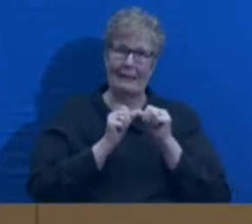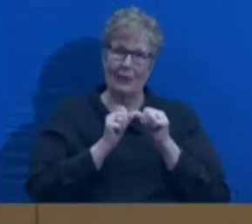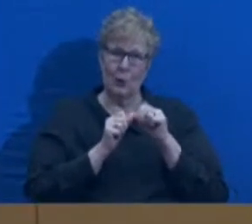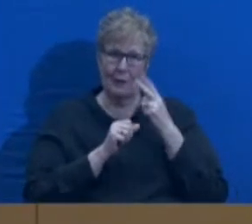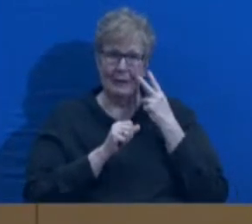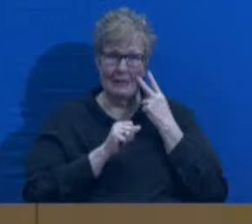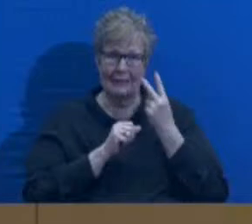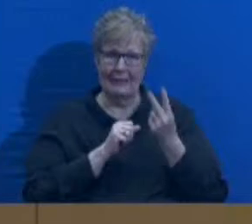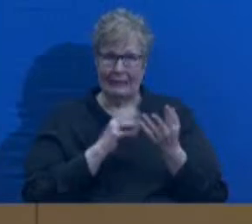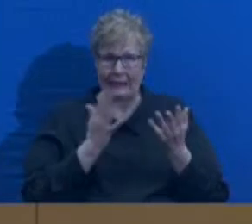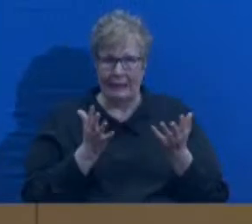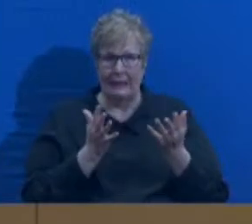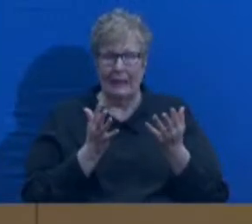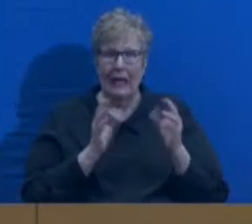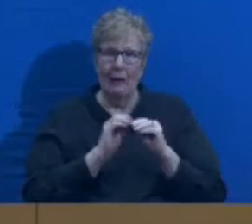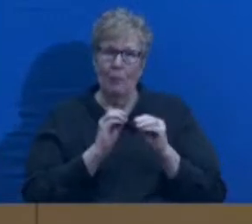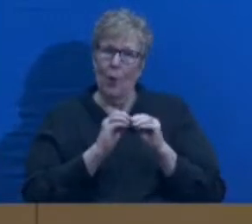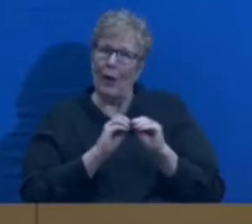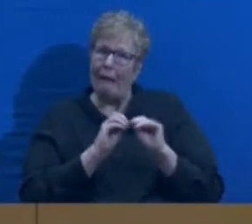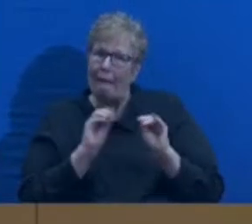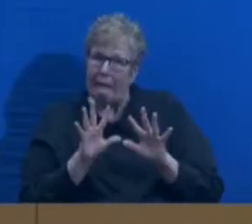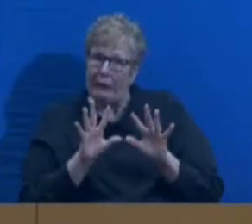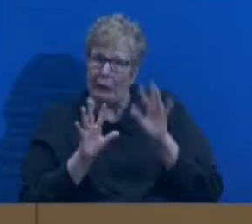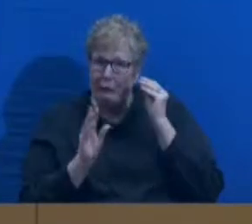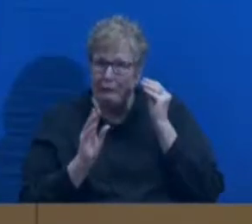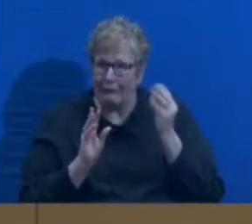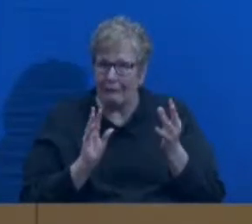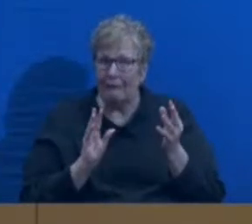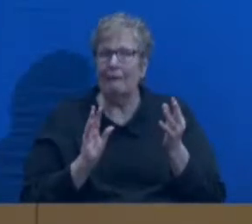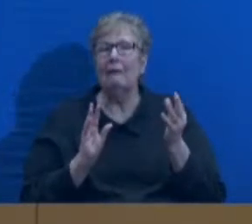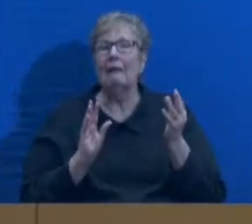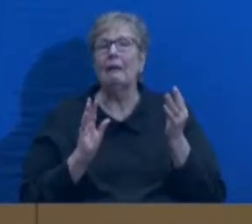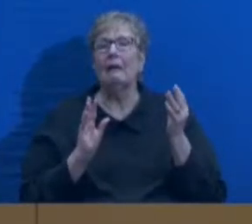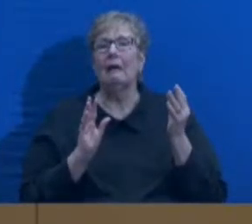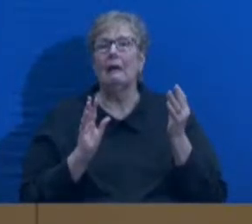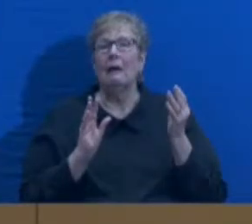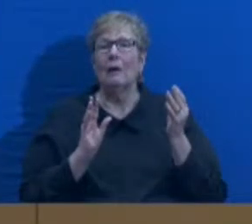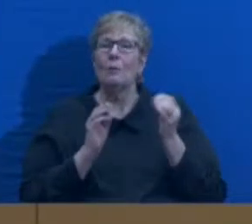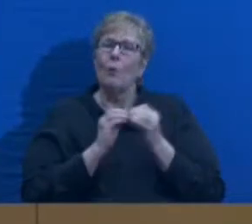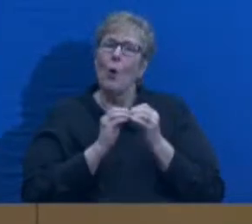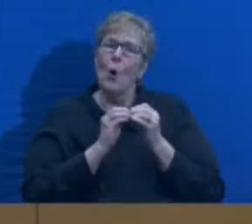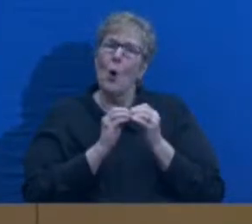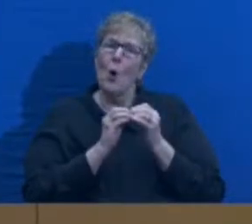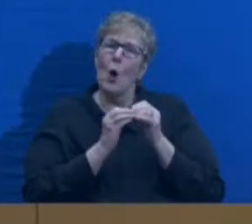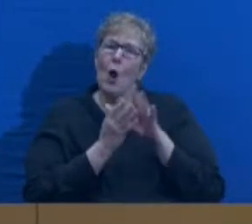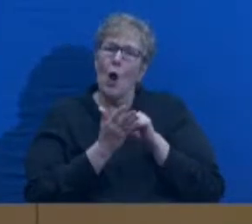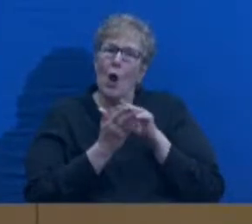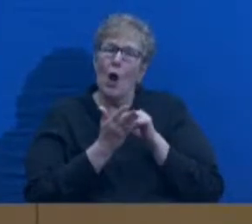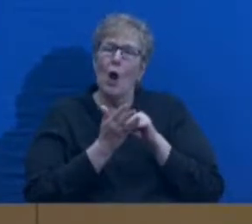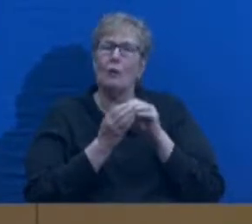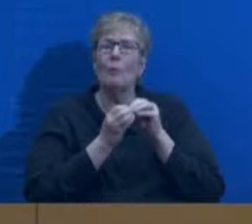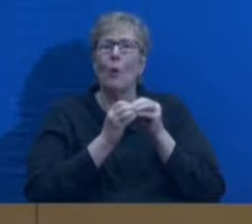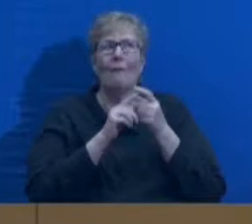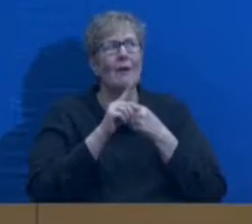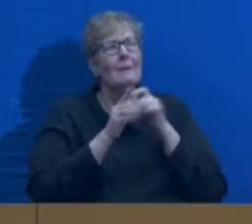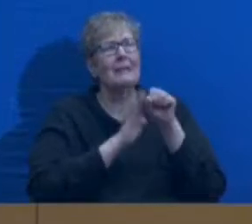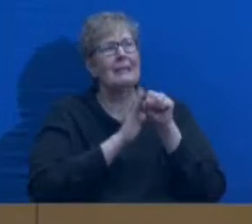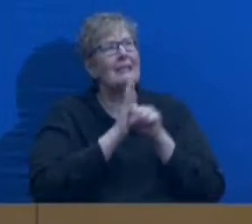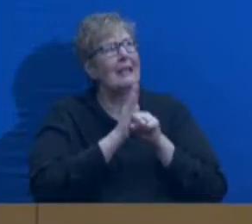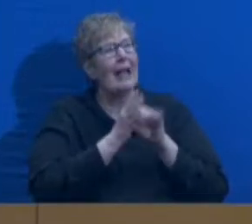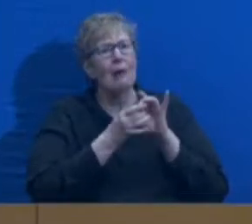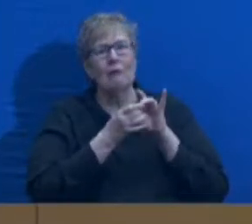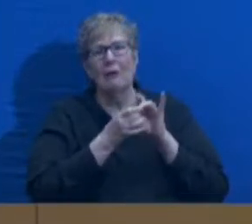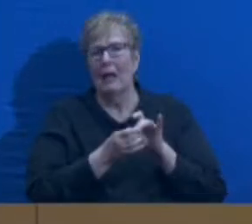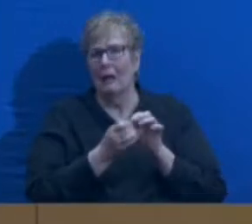see clarification and get insight from the State ABC Commission as it relates